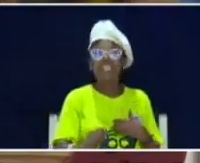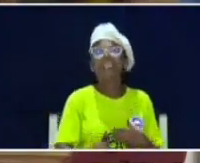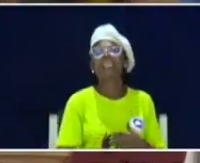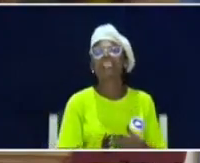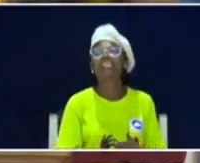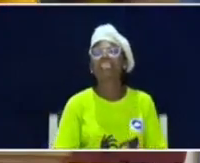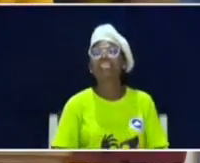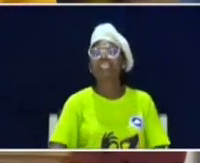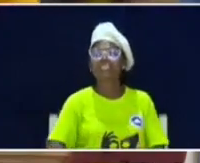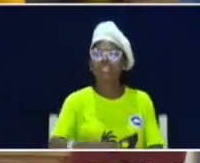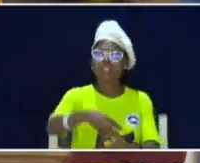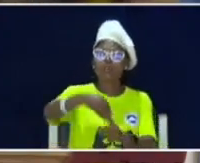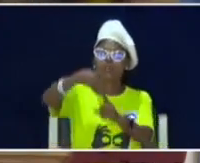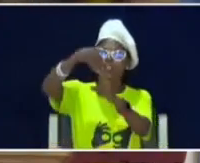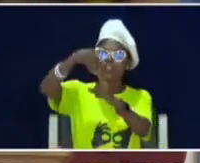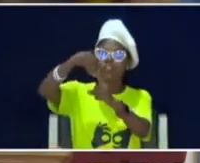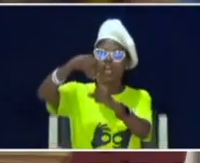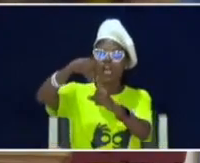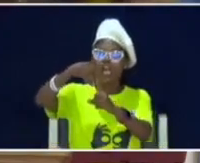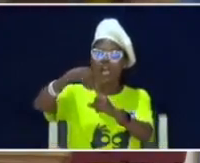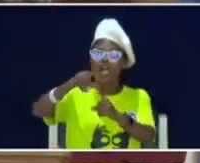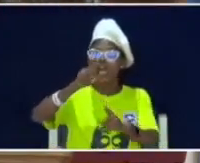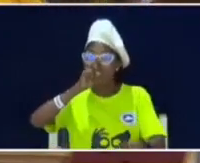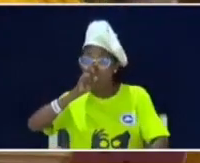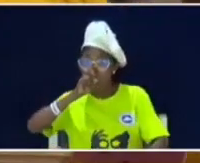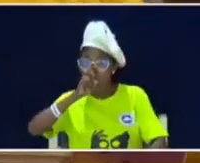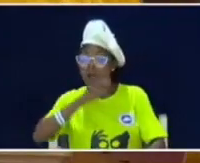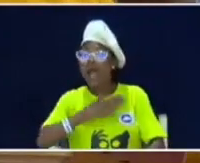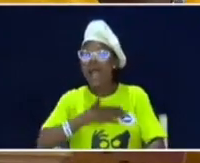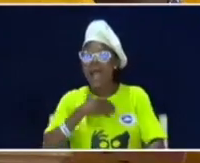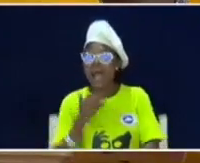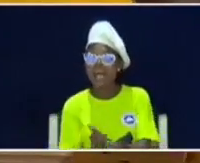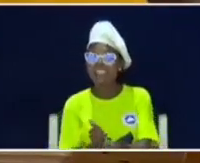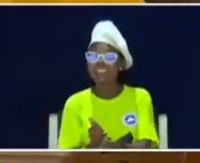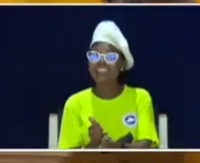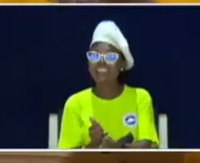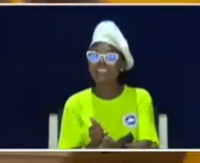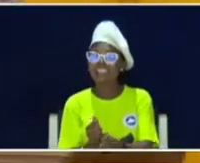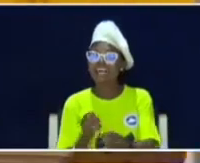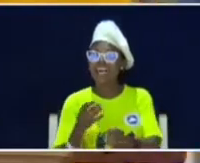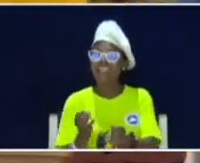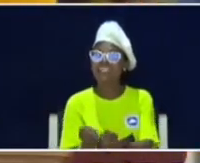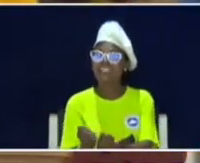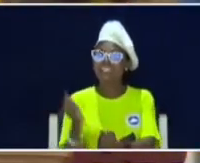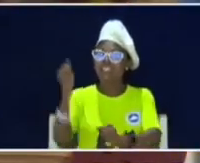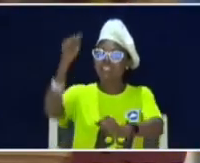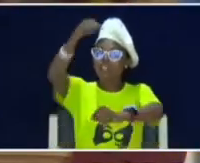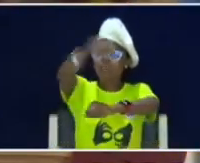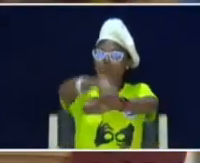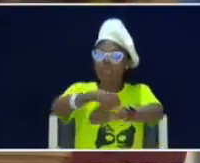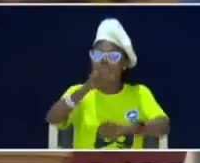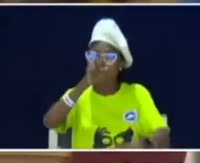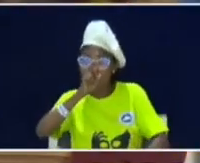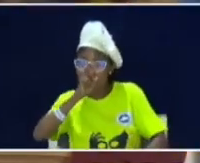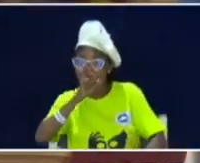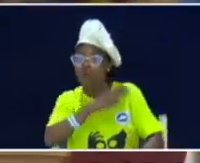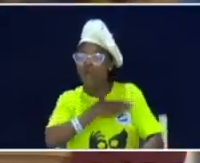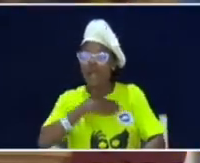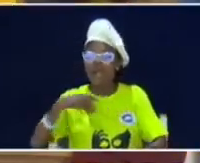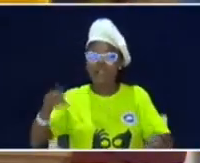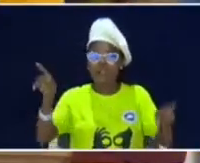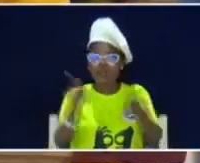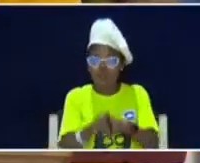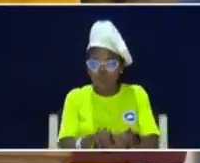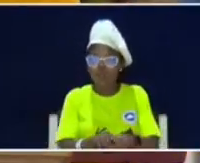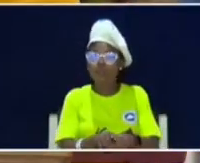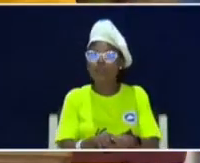or the special eagle. The superior eagles, spiritually, they are giants. They are firebrand. When you